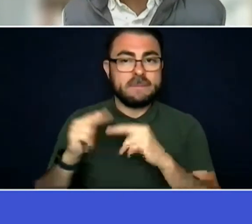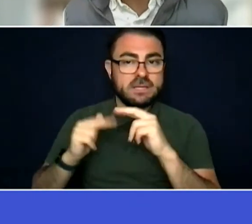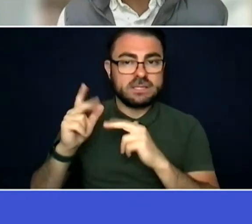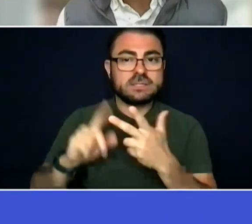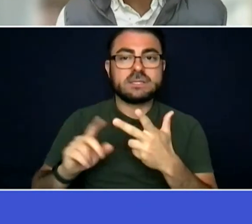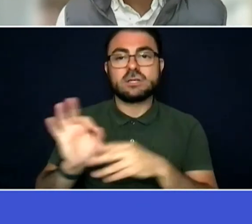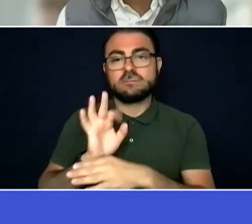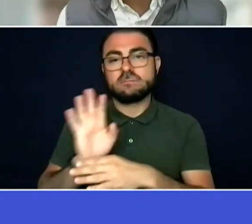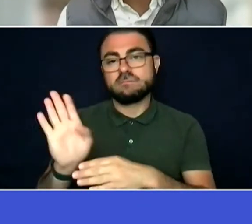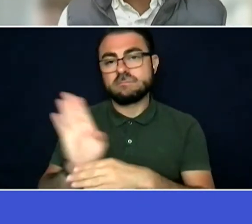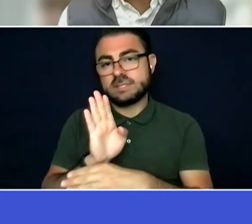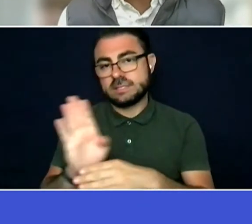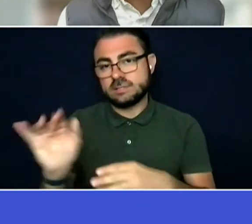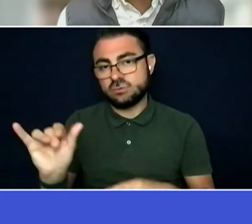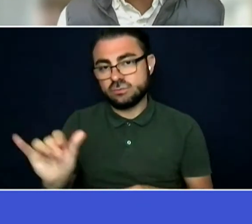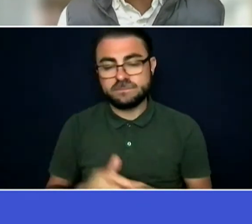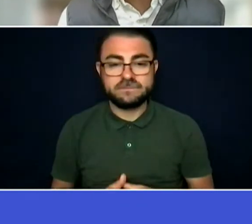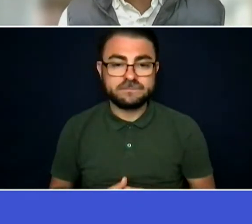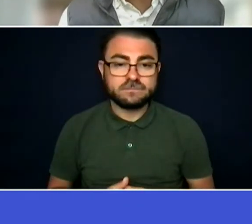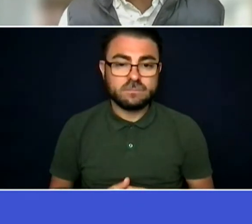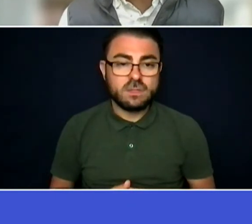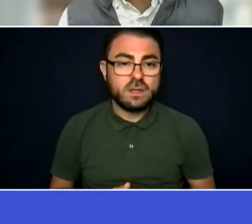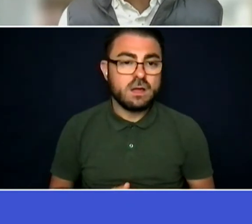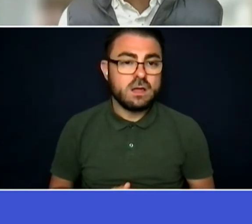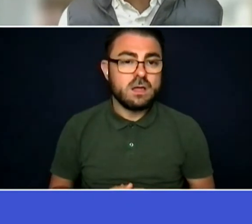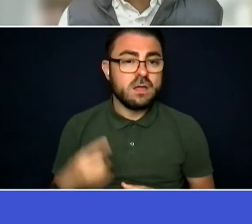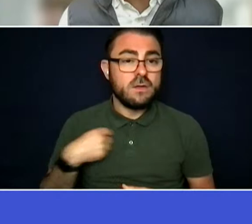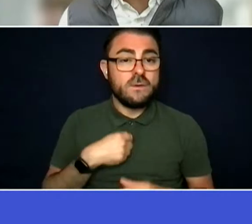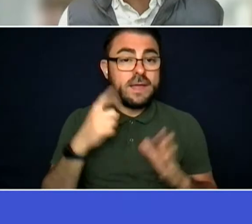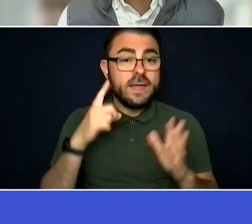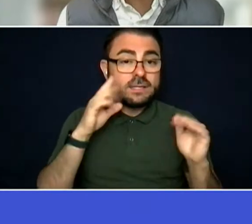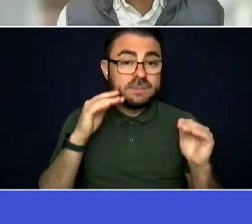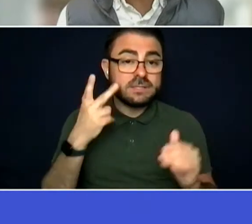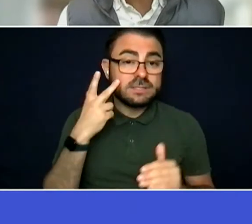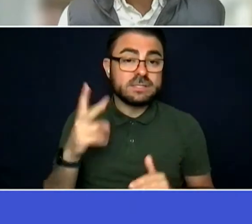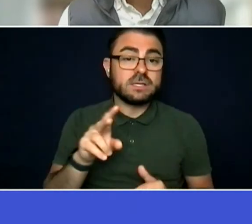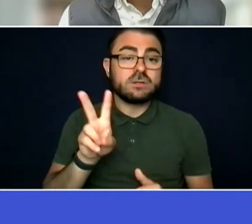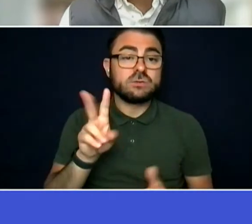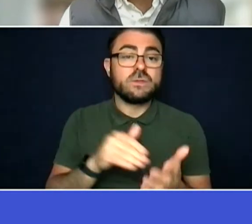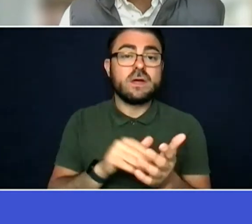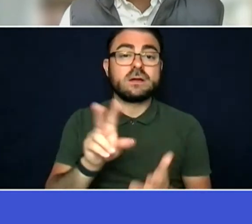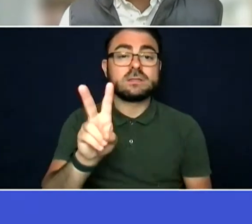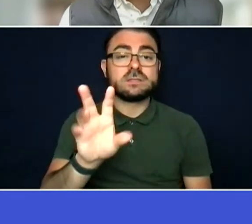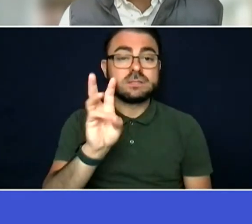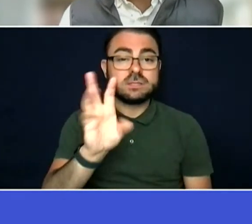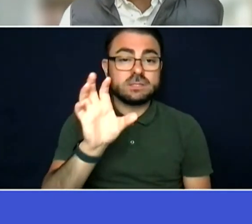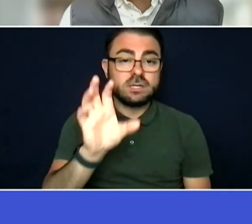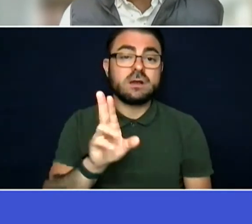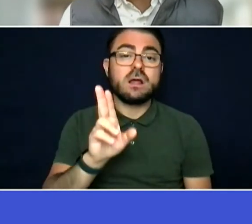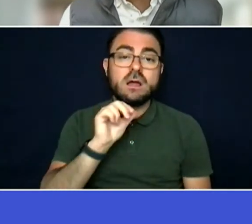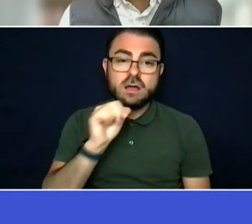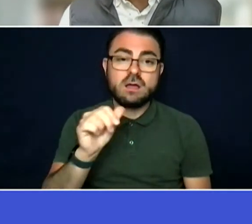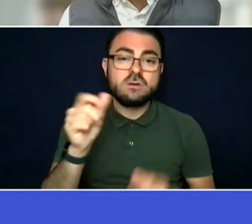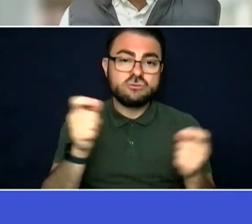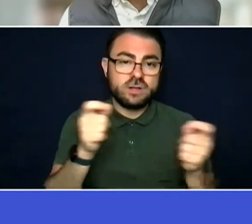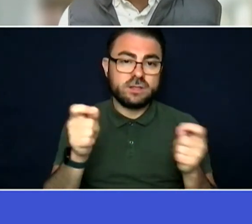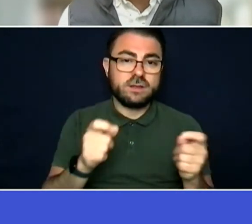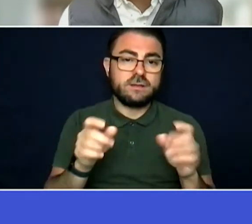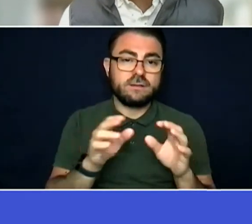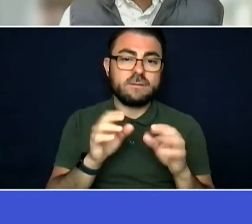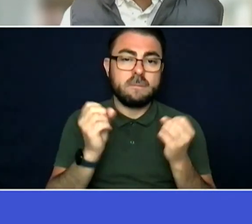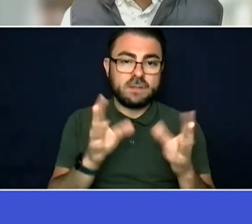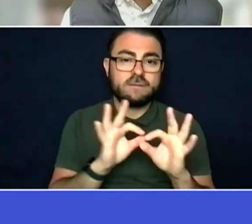here we actually name, we expect to improve about 2,600 unregulated multifamily units, make clean energy improvements